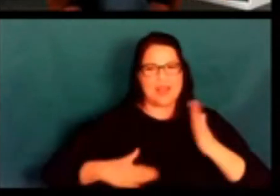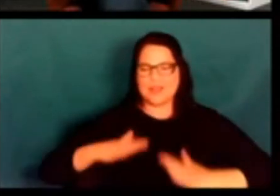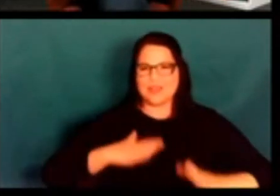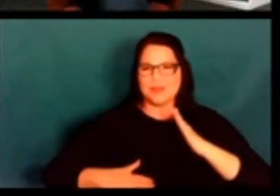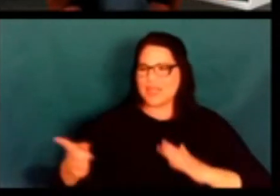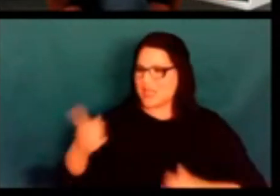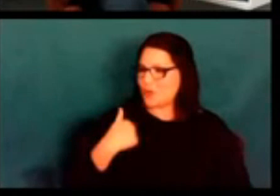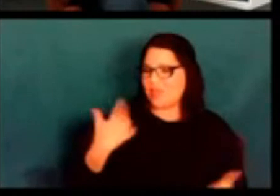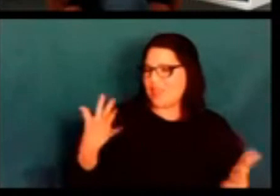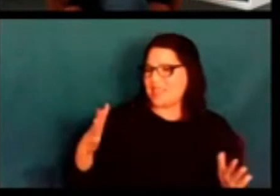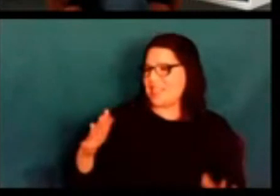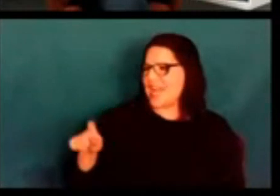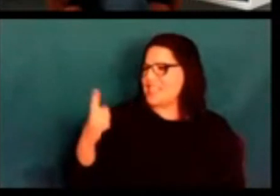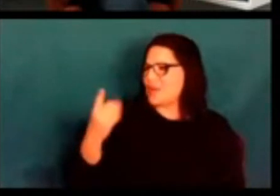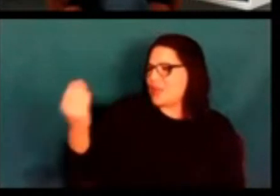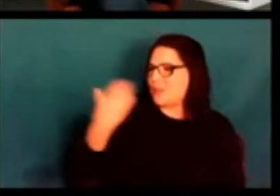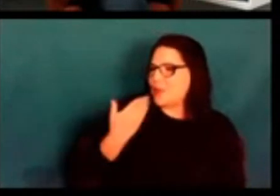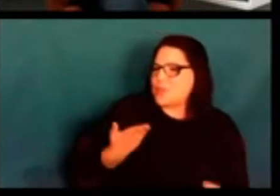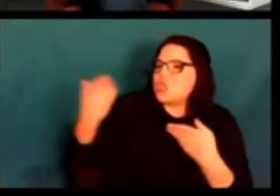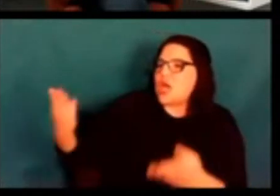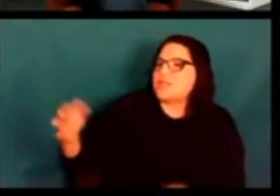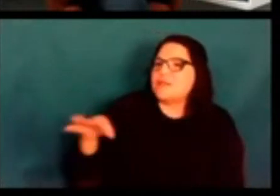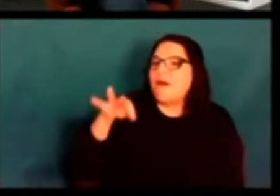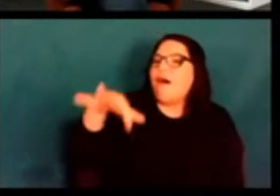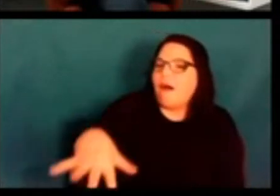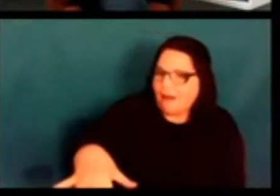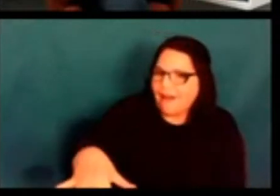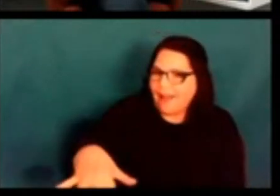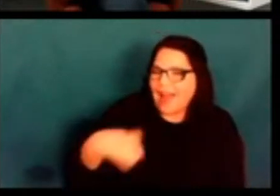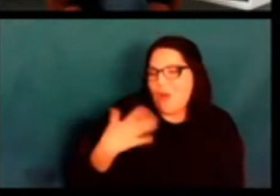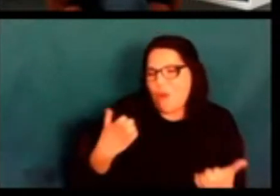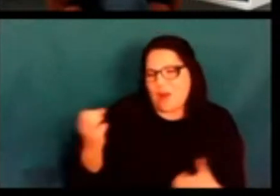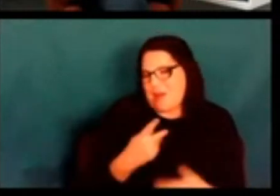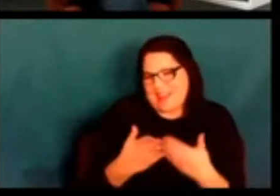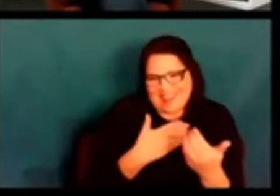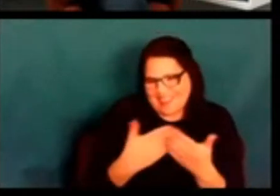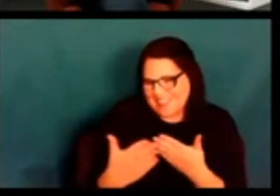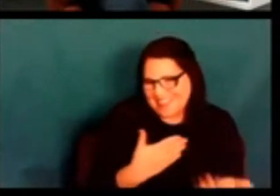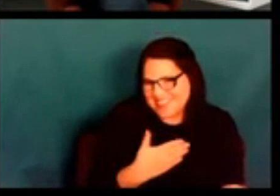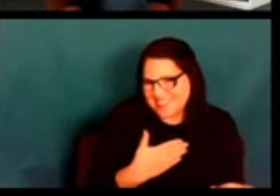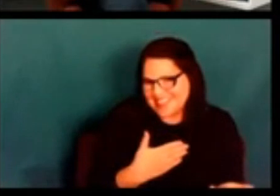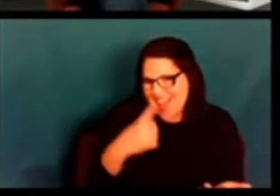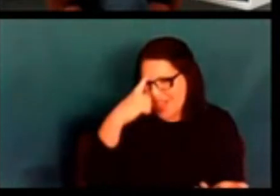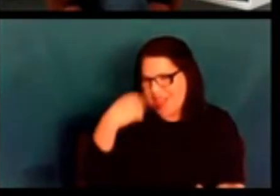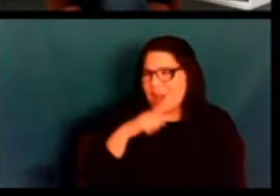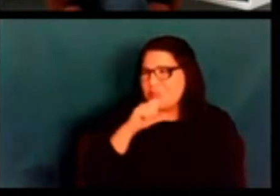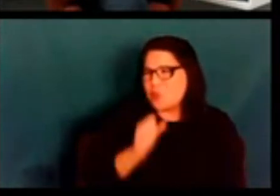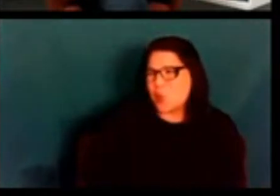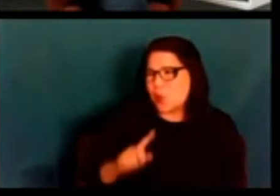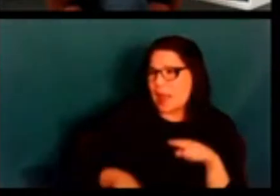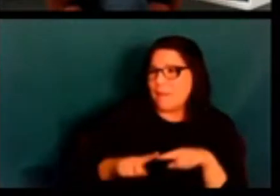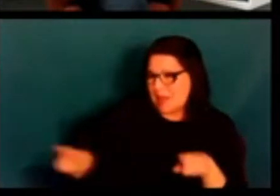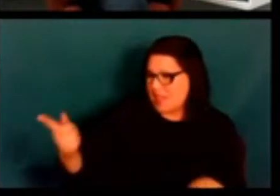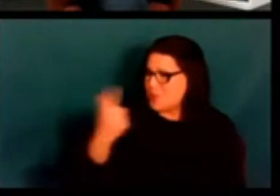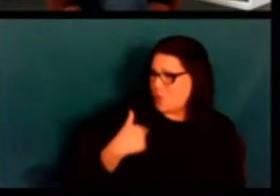that, that's all I needed was somebody to suggest it. I really wanted to do it anyway. You know, I figured I was too old to do it, but when he